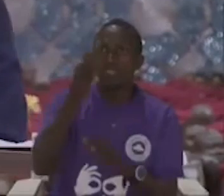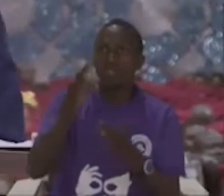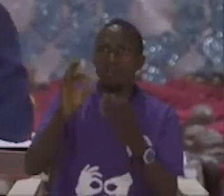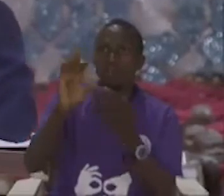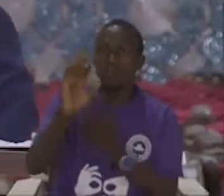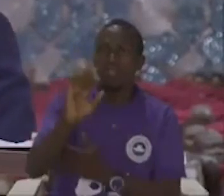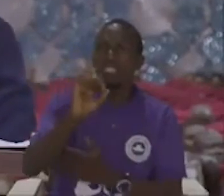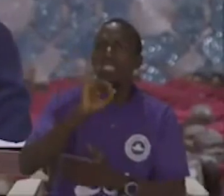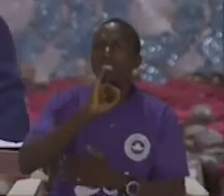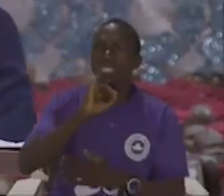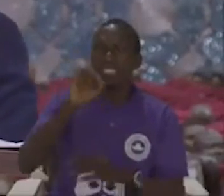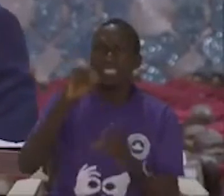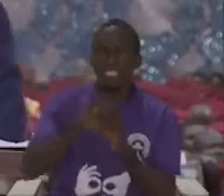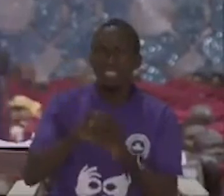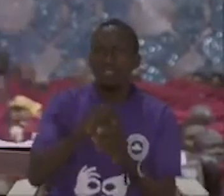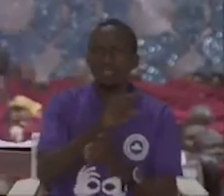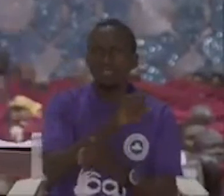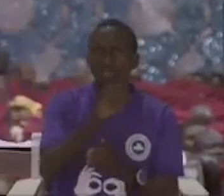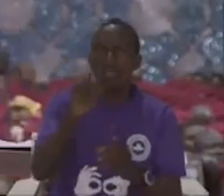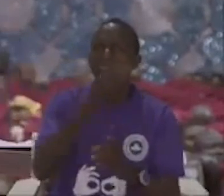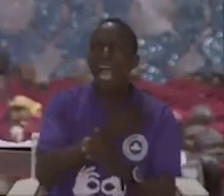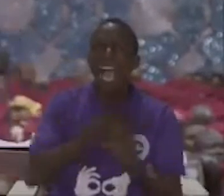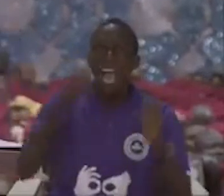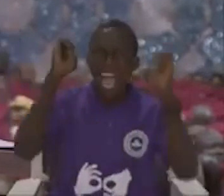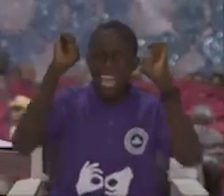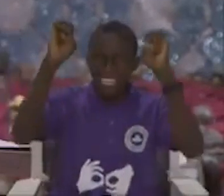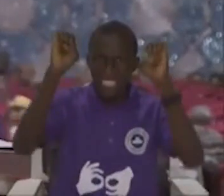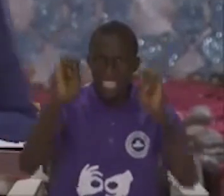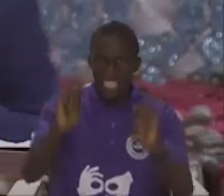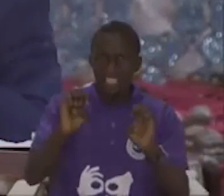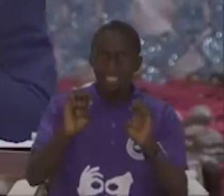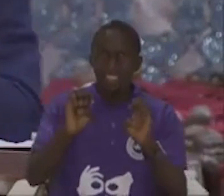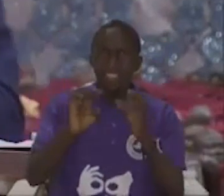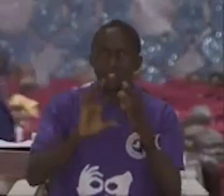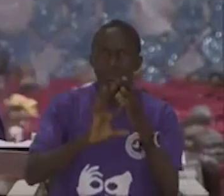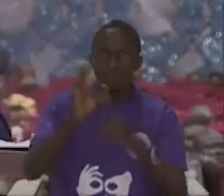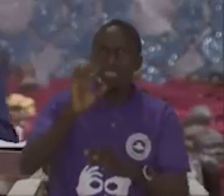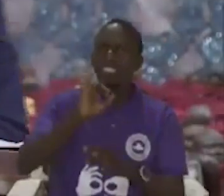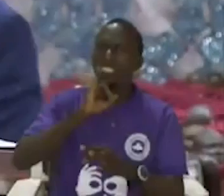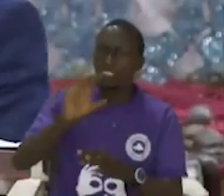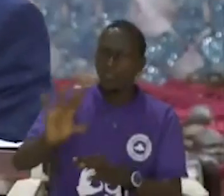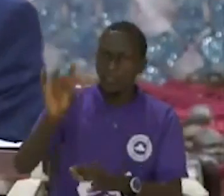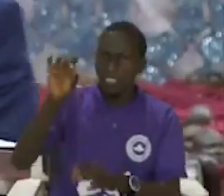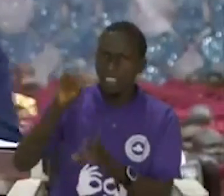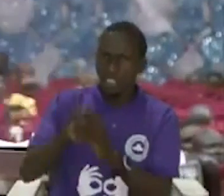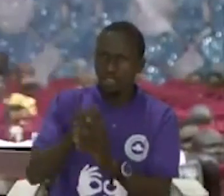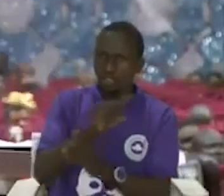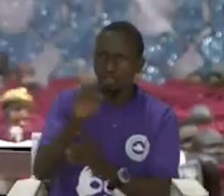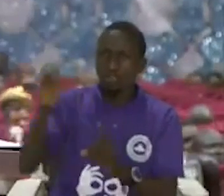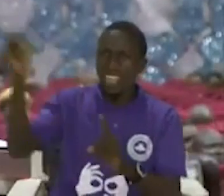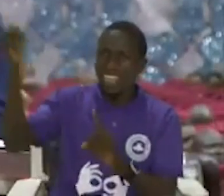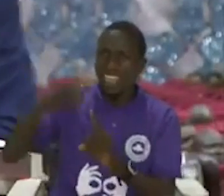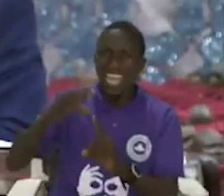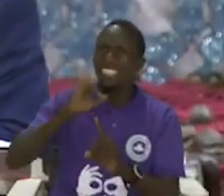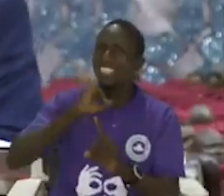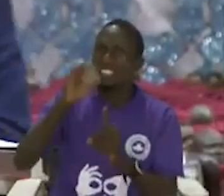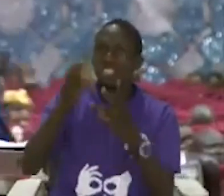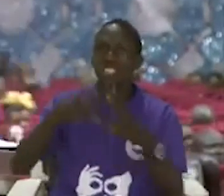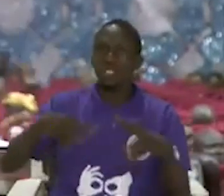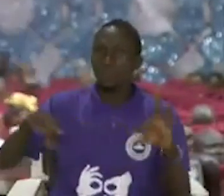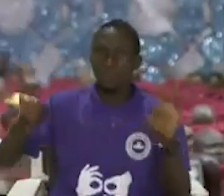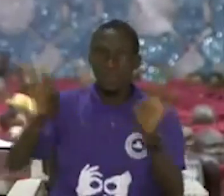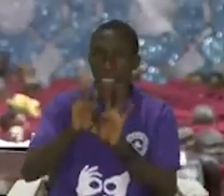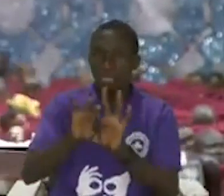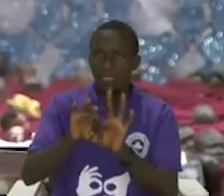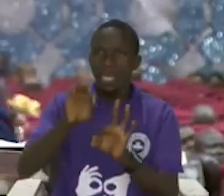understanding and excellent wisdom is found in thee. Why is light important? Light is pure. Ephesians chapter 5 verse 8 to